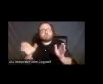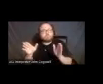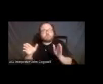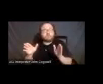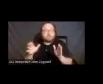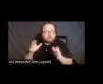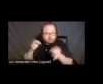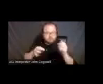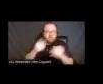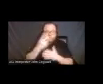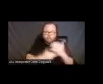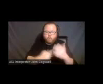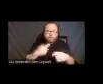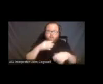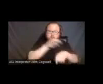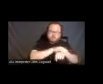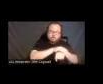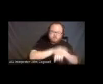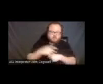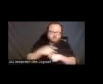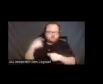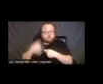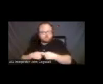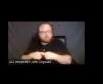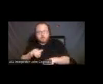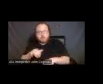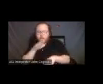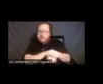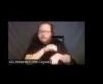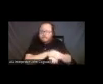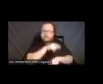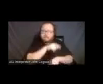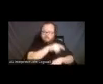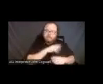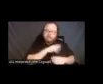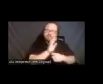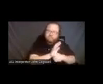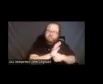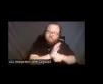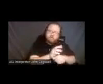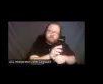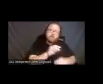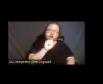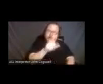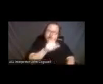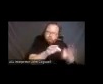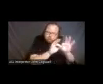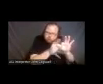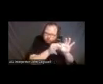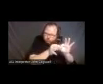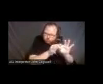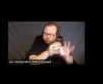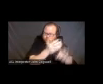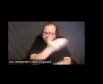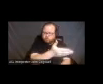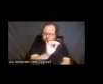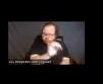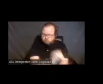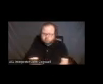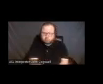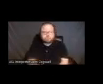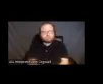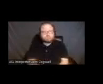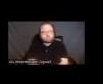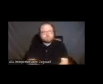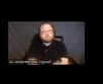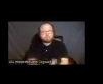English and Spanish. The English version also had video and video ASL interpretation that